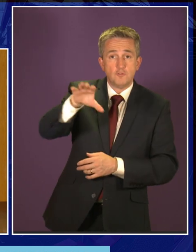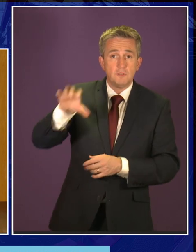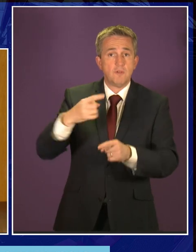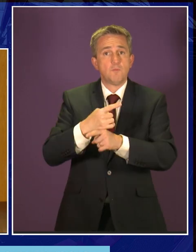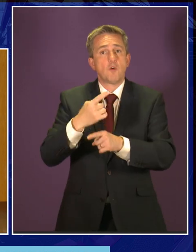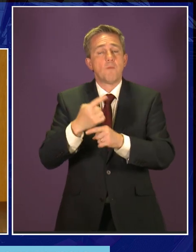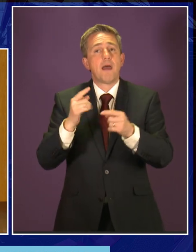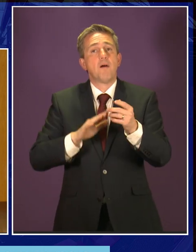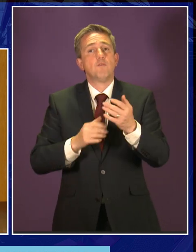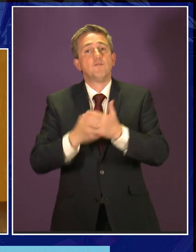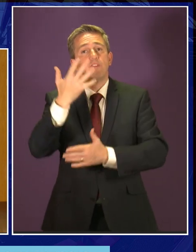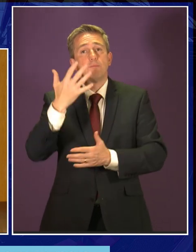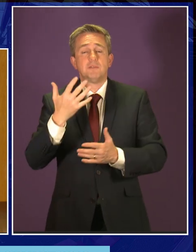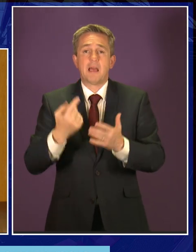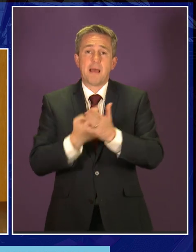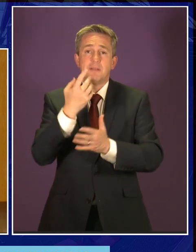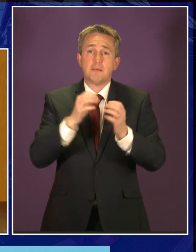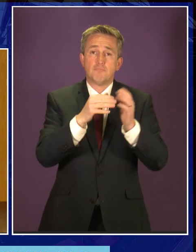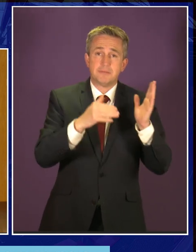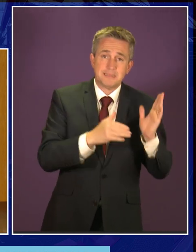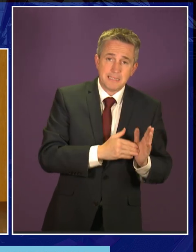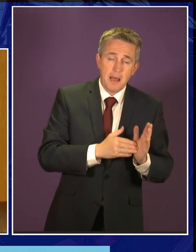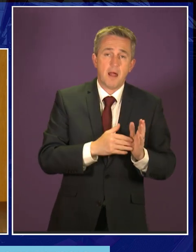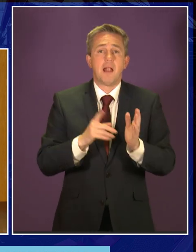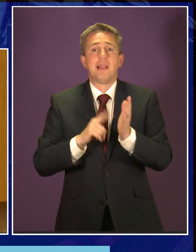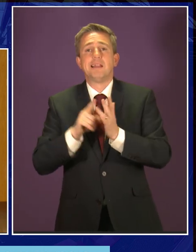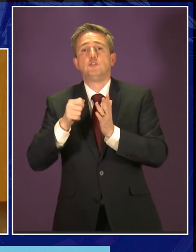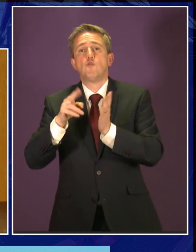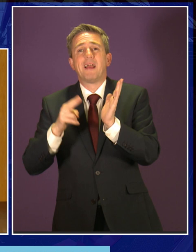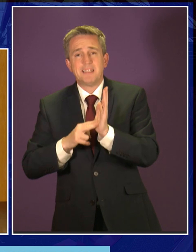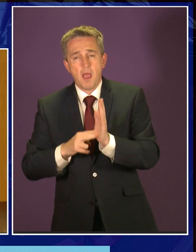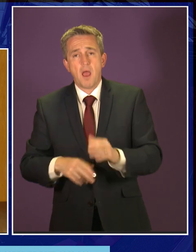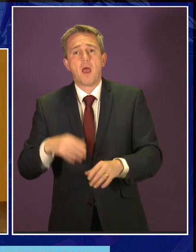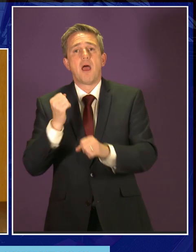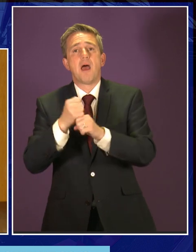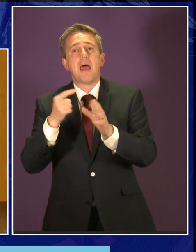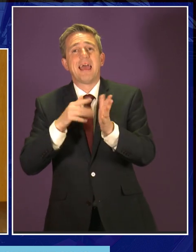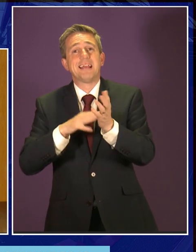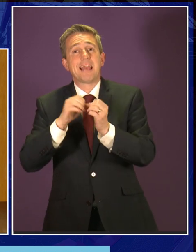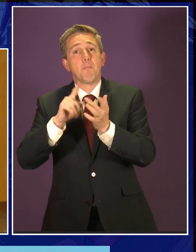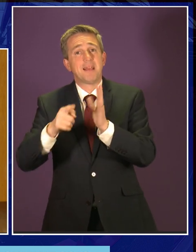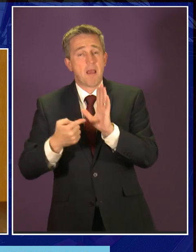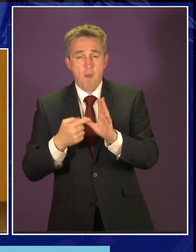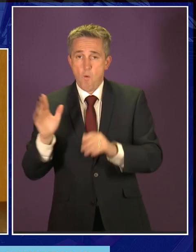their responses today, Brazil, Lithuania, Sierra Leone, and Gambia being cases in point.